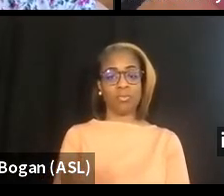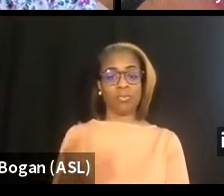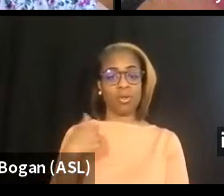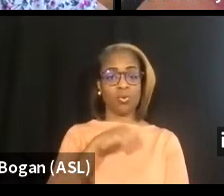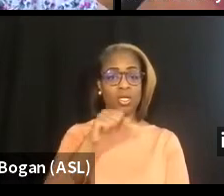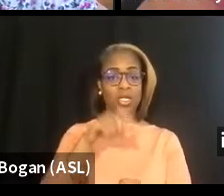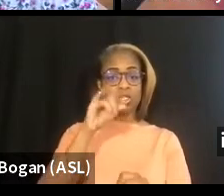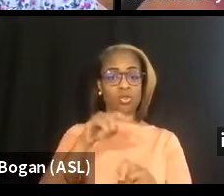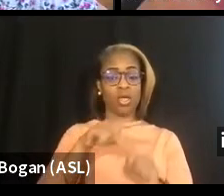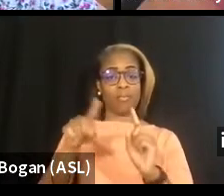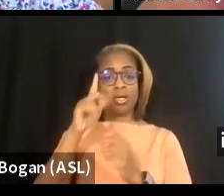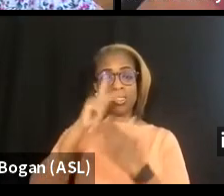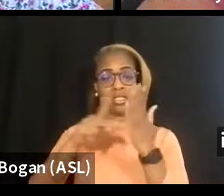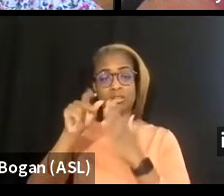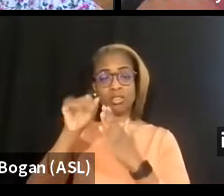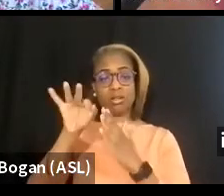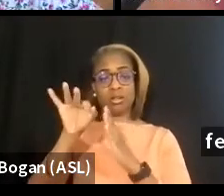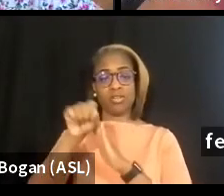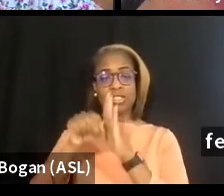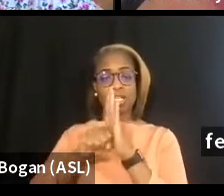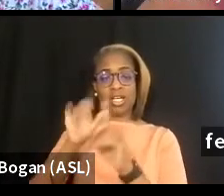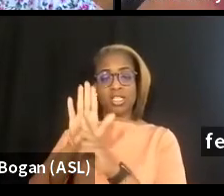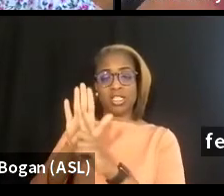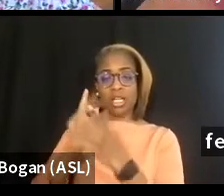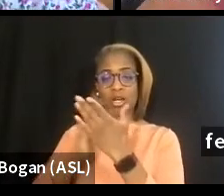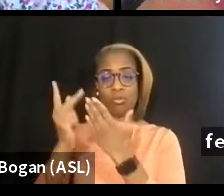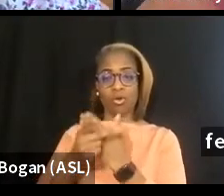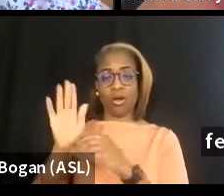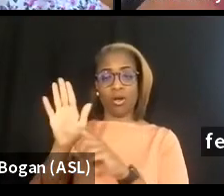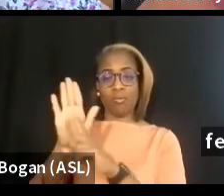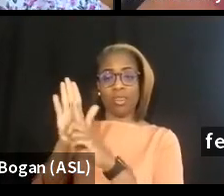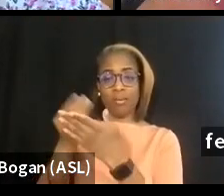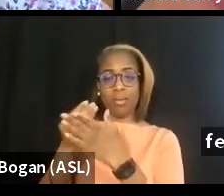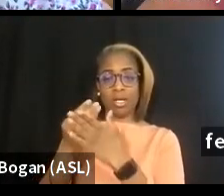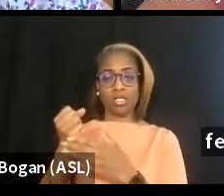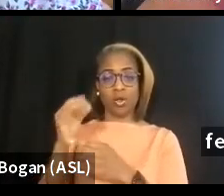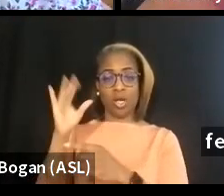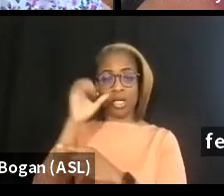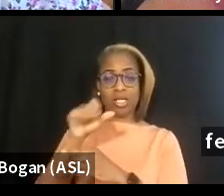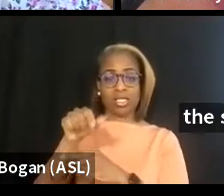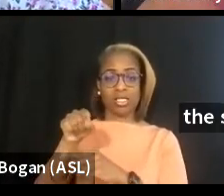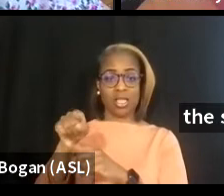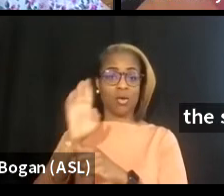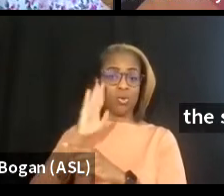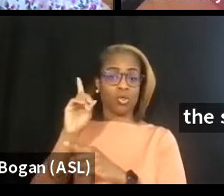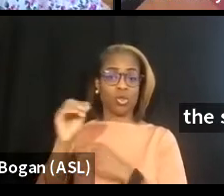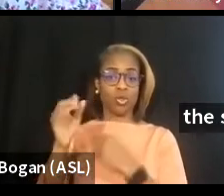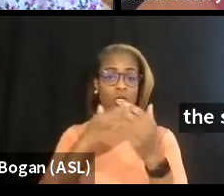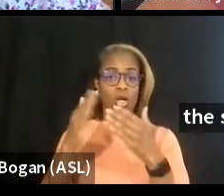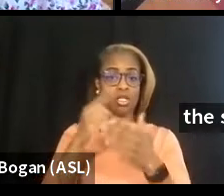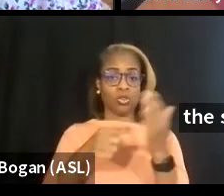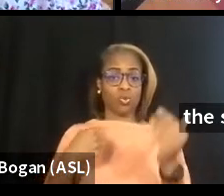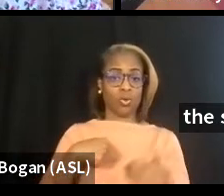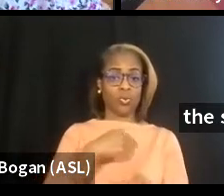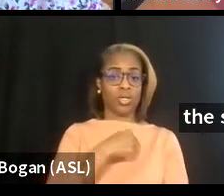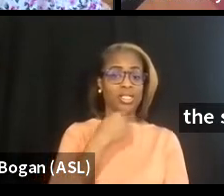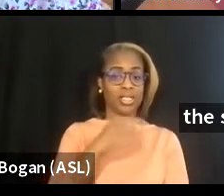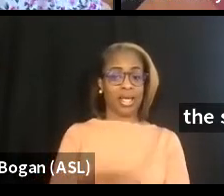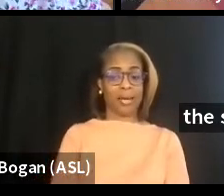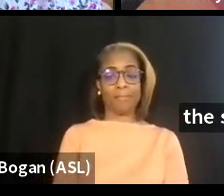but the Secretary of State, this is their program and their money. So I guess they're gonna do it regardless of what we say. Okay.